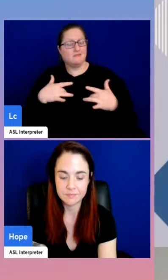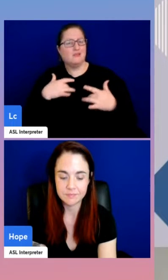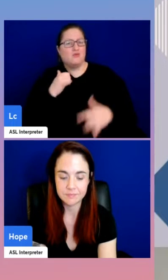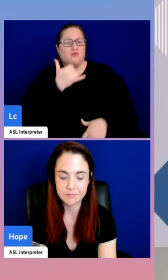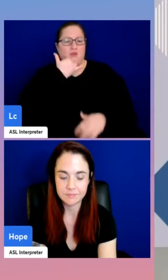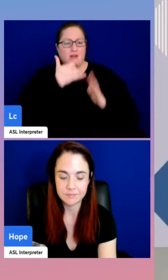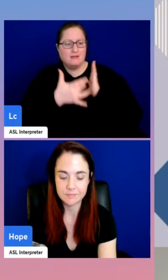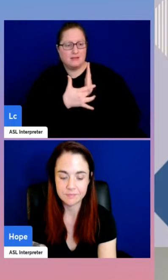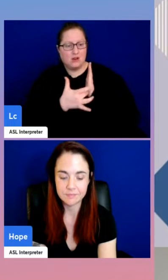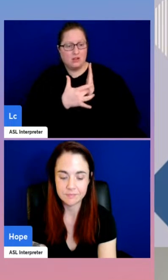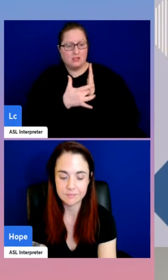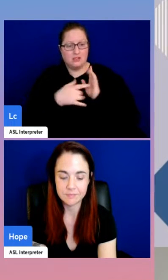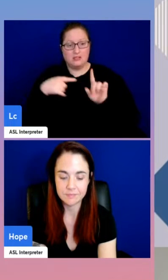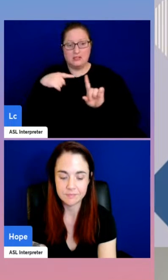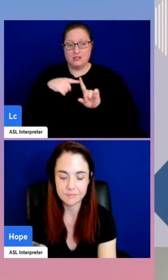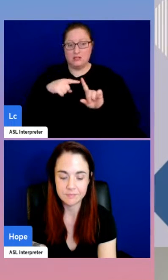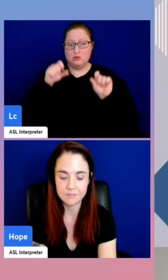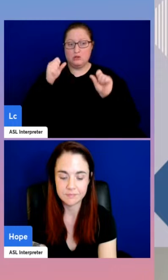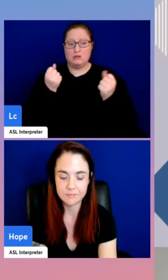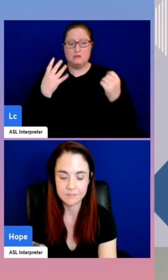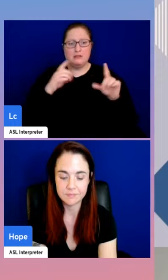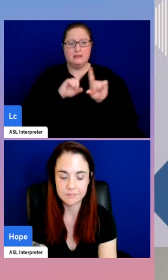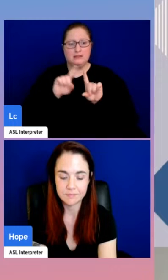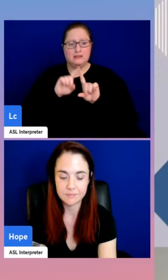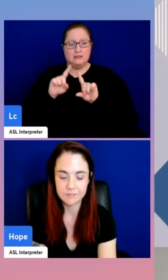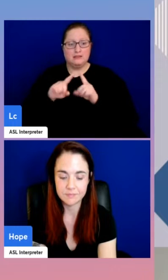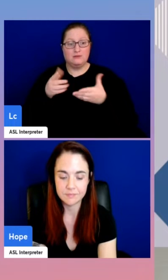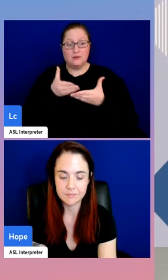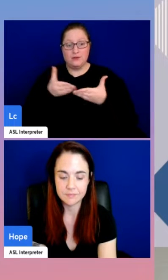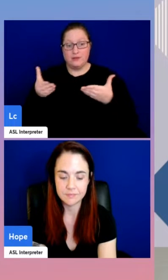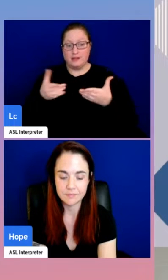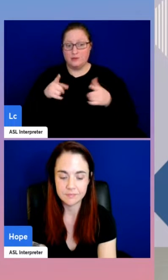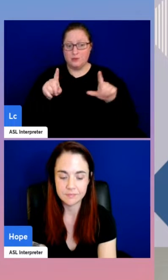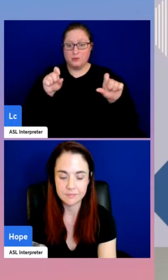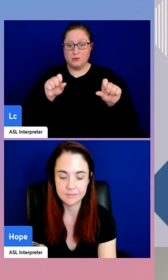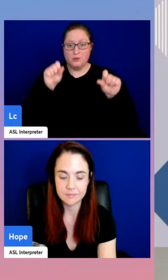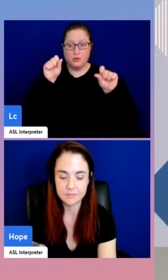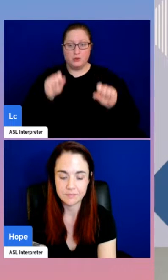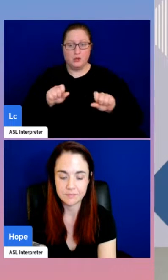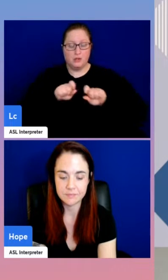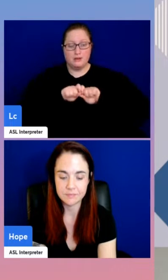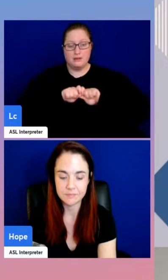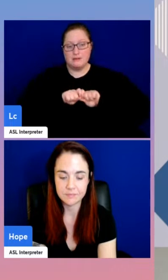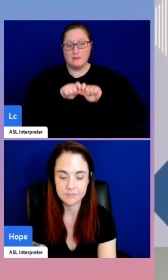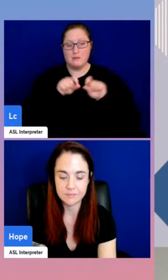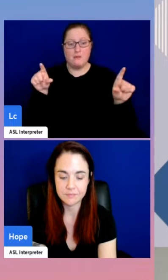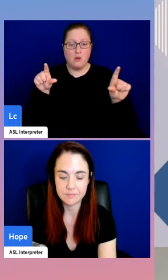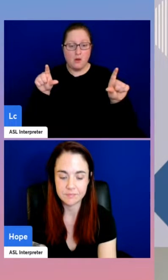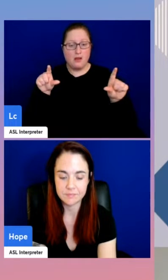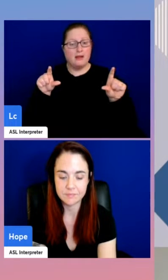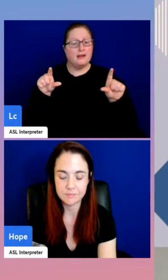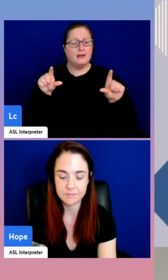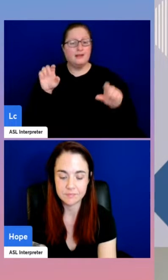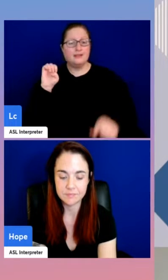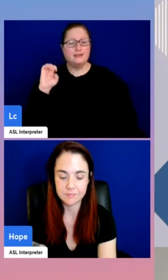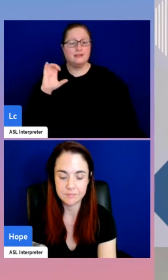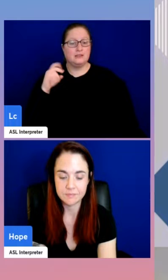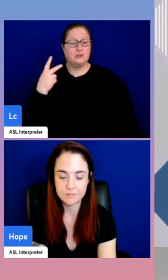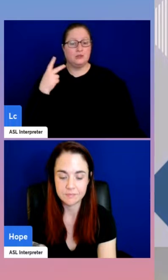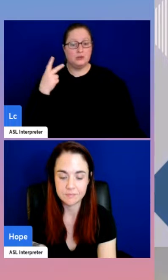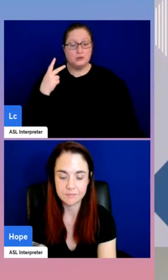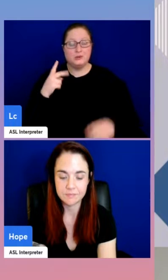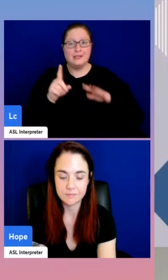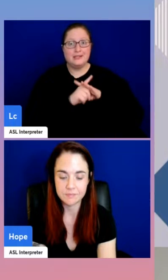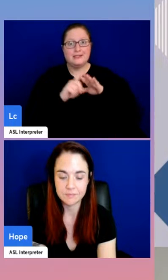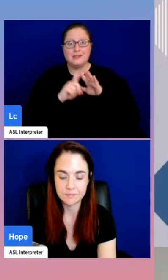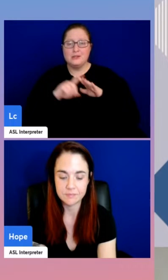So this could be a number of different things. You could be deploying on EC2 instances, for example, that are too